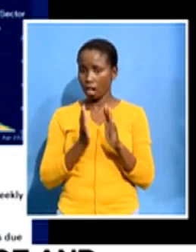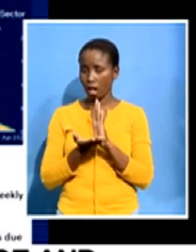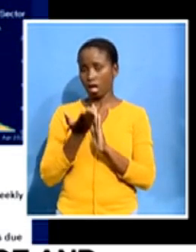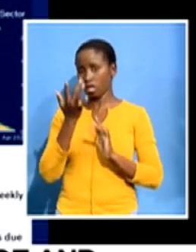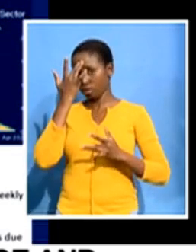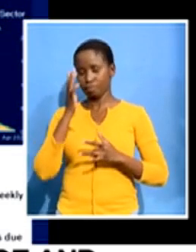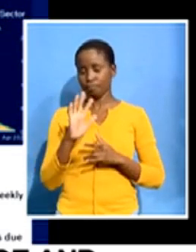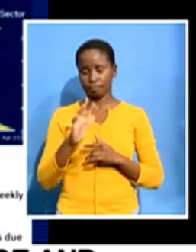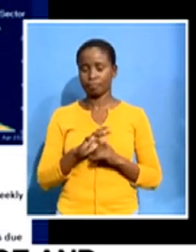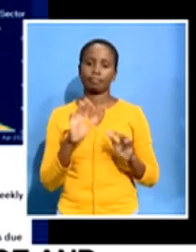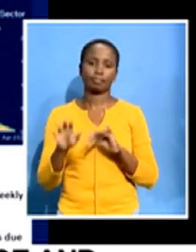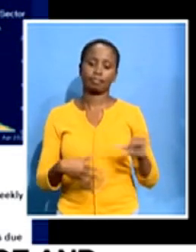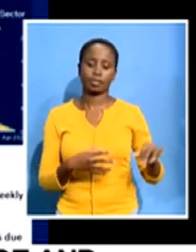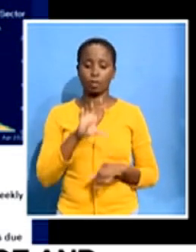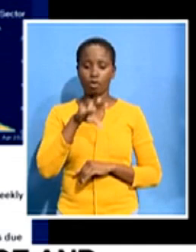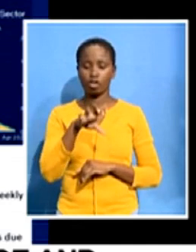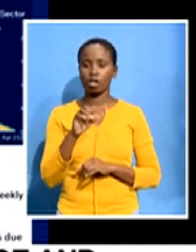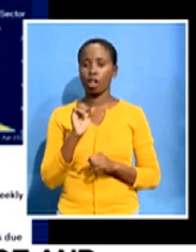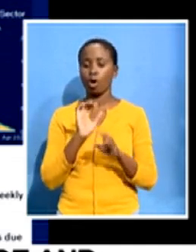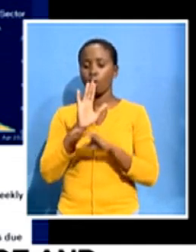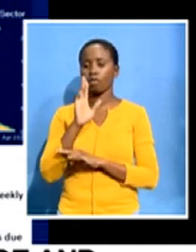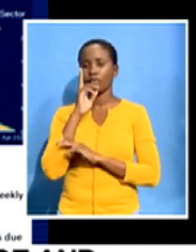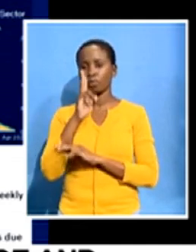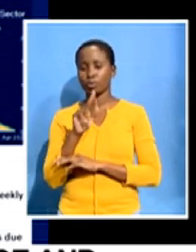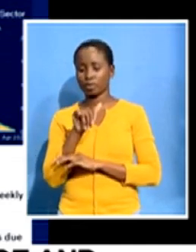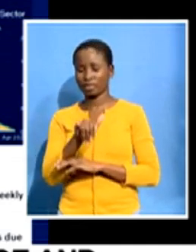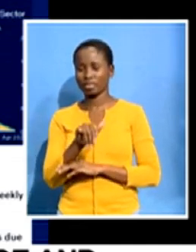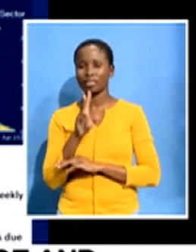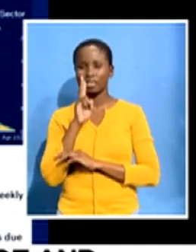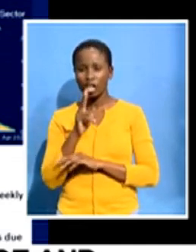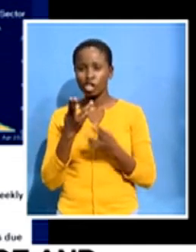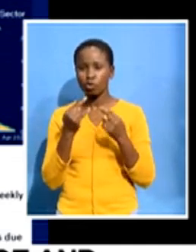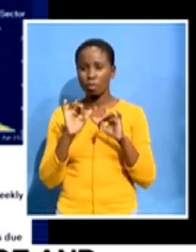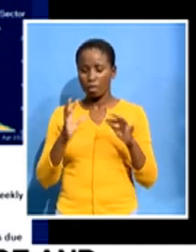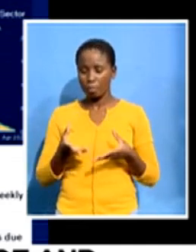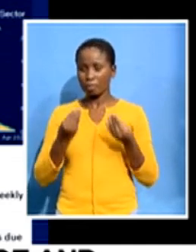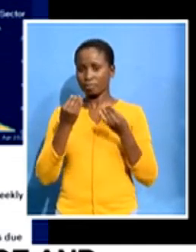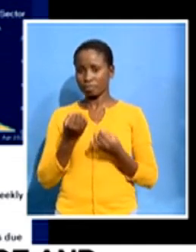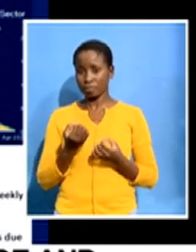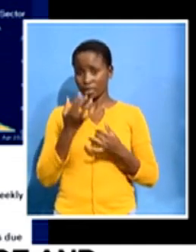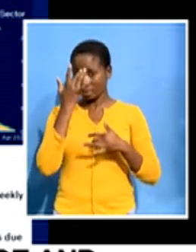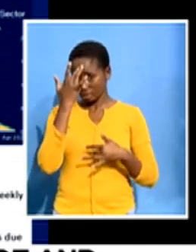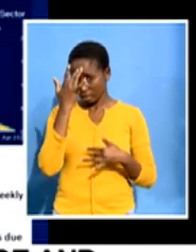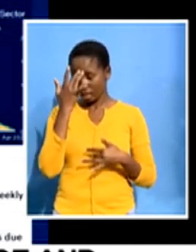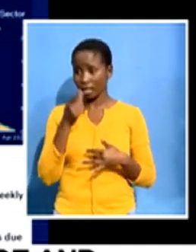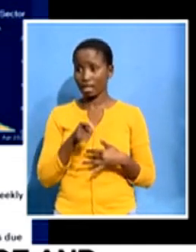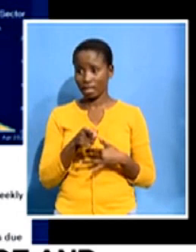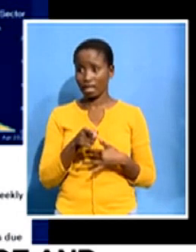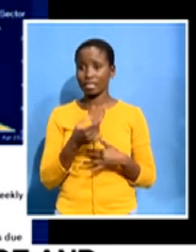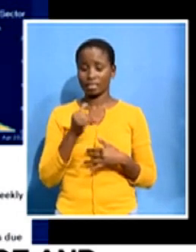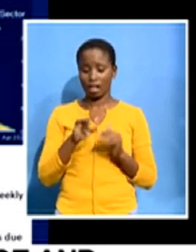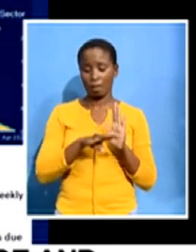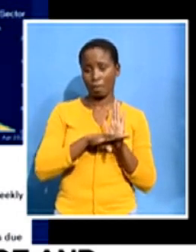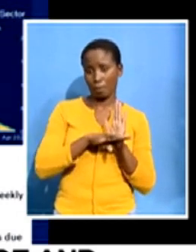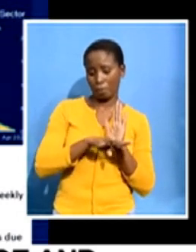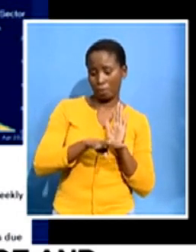new COVID cases have essentially plateaued out. We are still diagnosing about 130 to 140 new cases